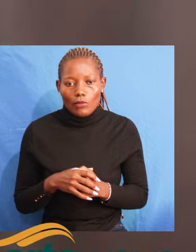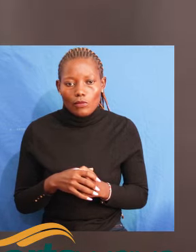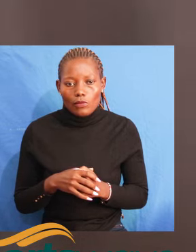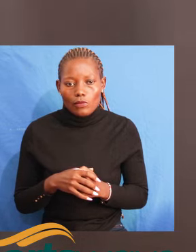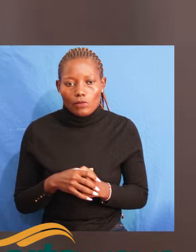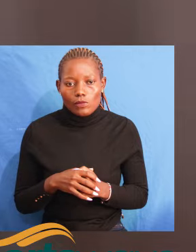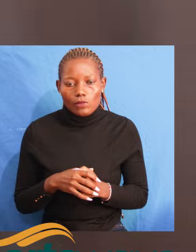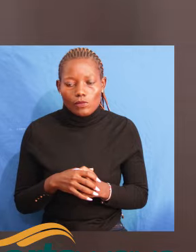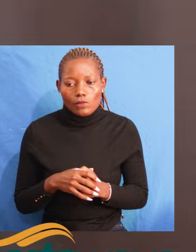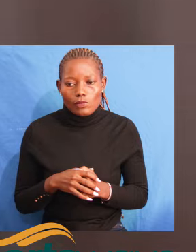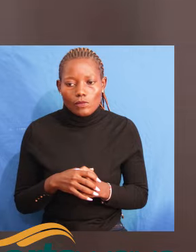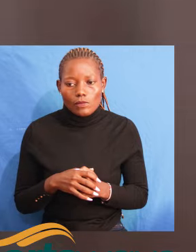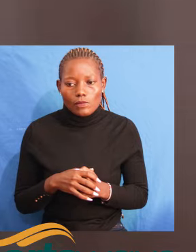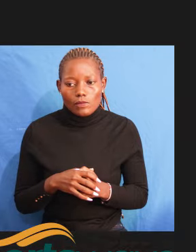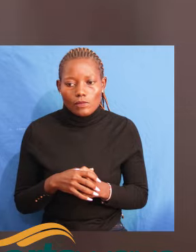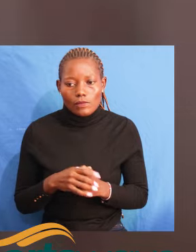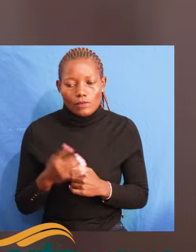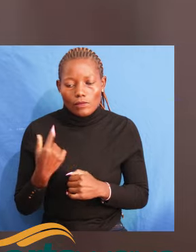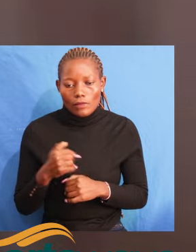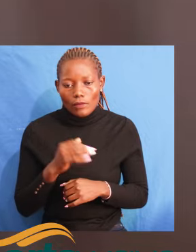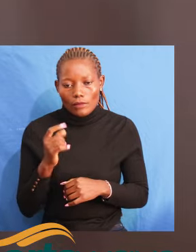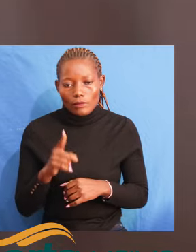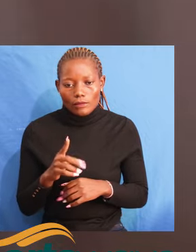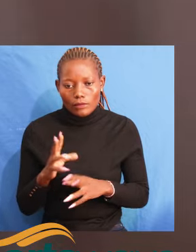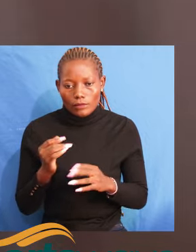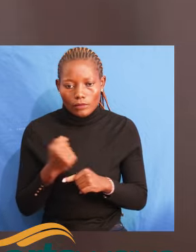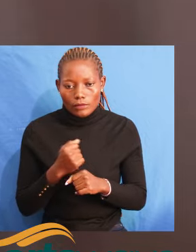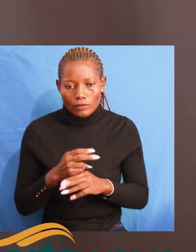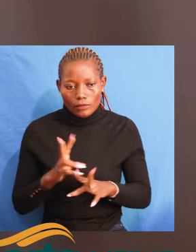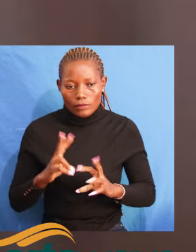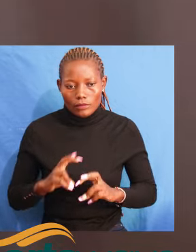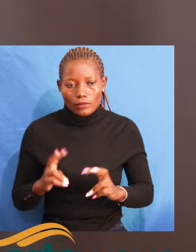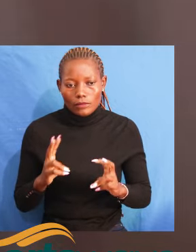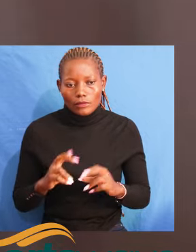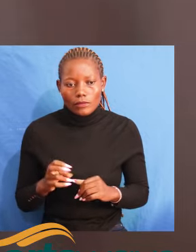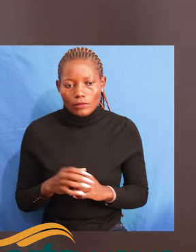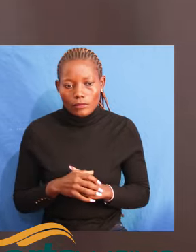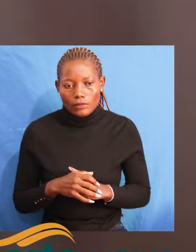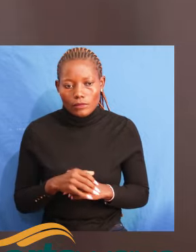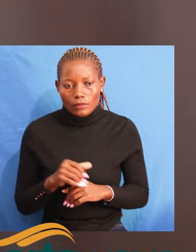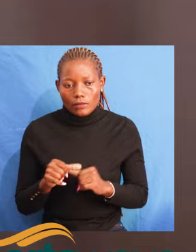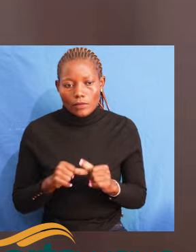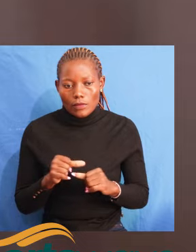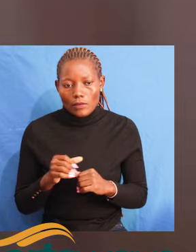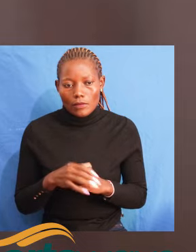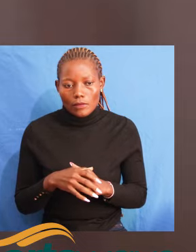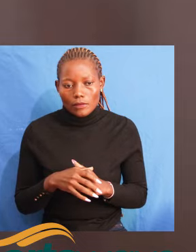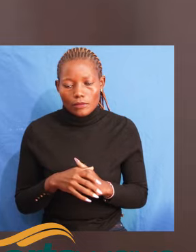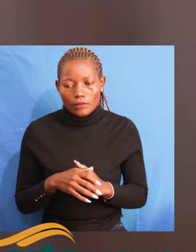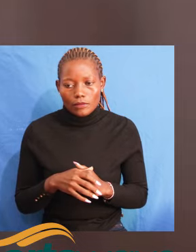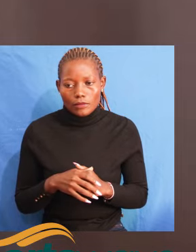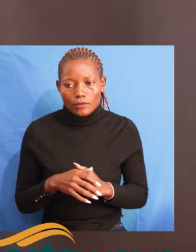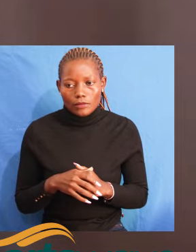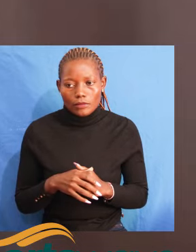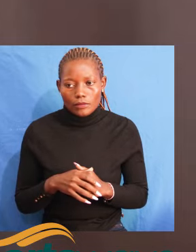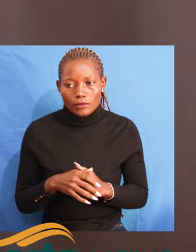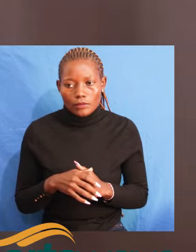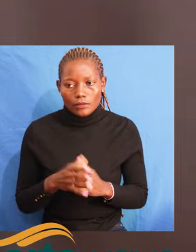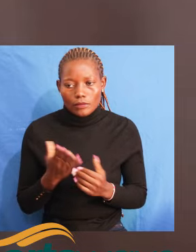Actually, I need to look at the study more about more detail, because